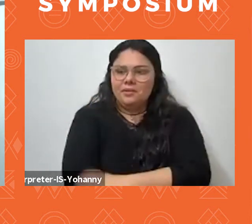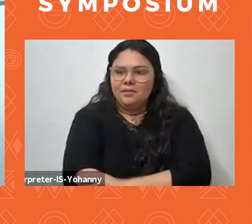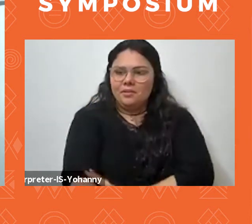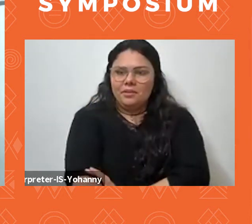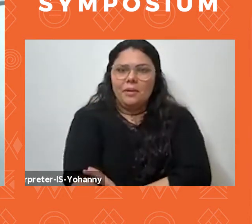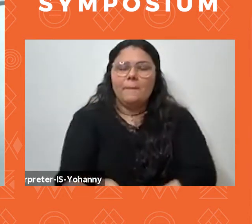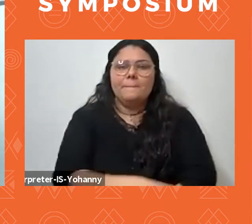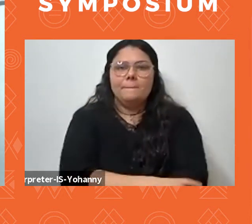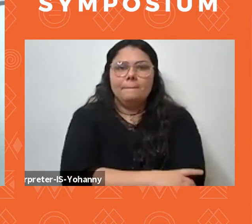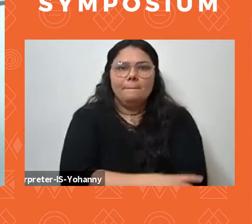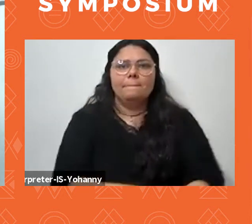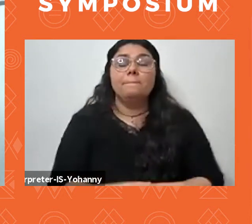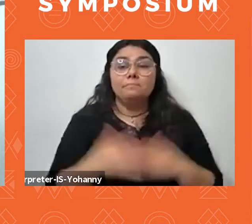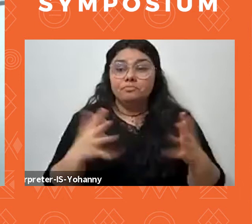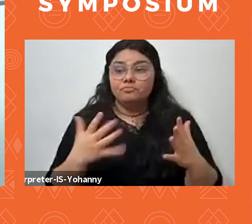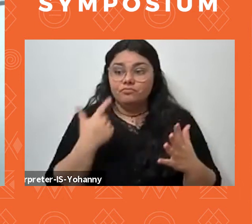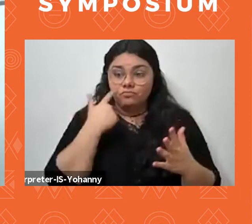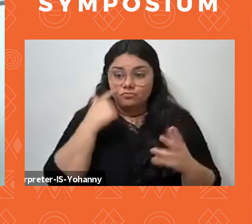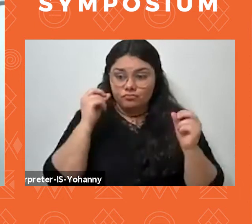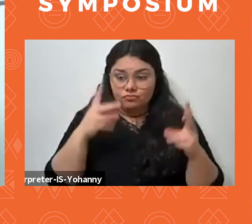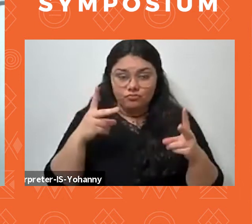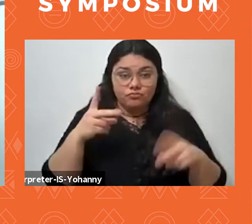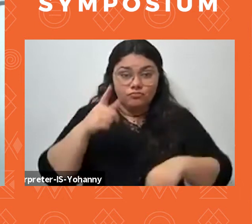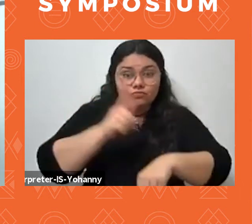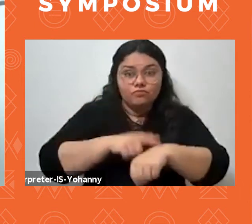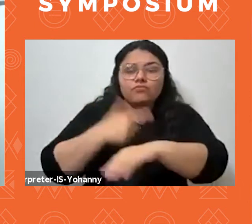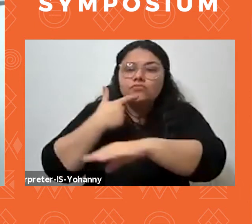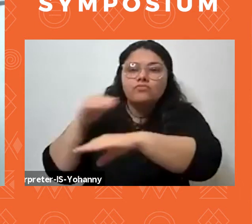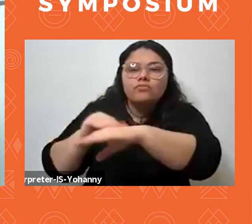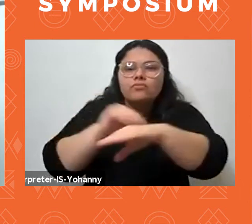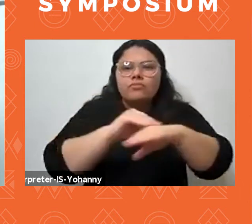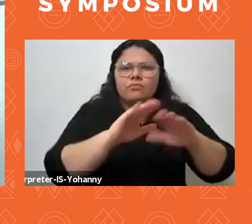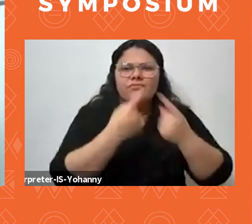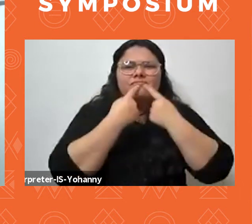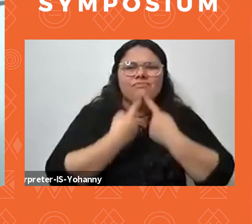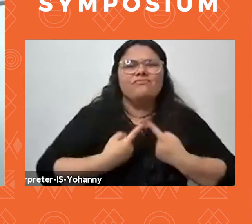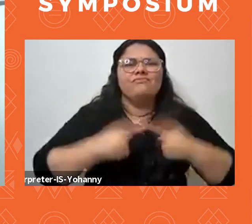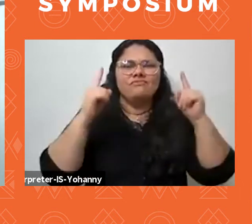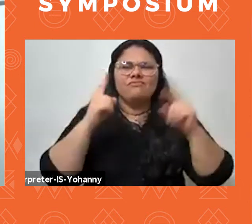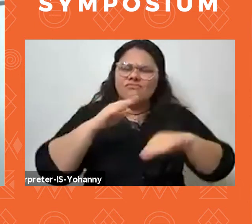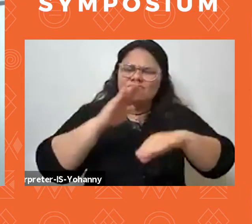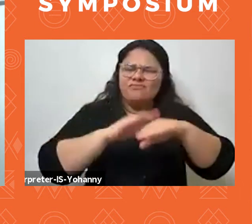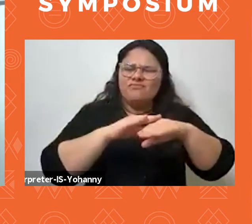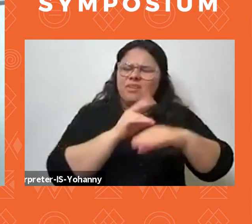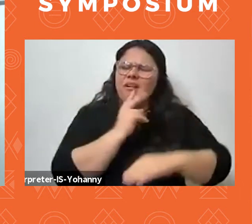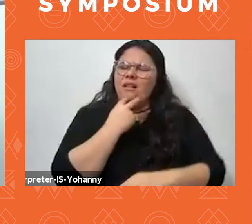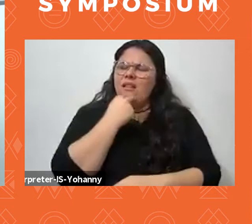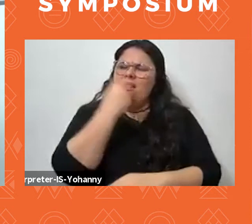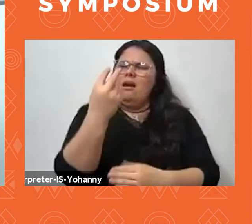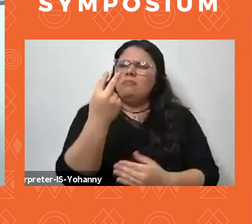to action. It is going to be read out loud, but before we do that, I just want to just a moment to